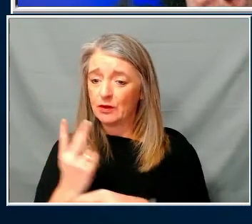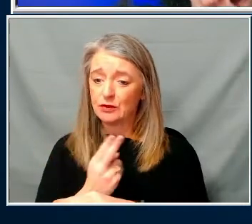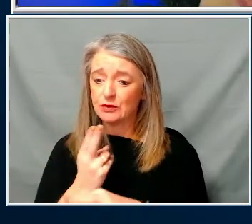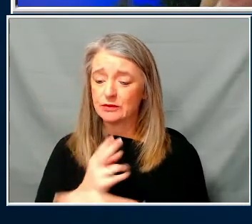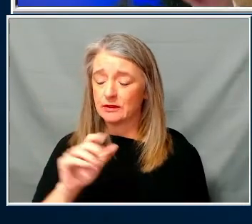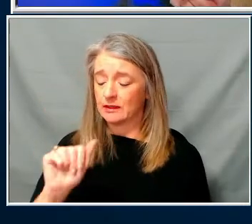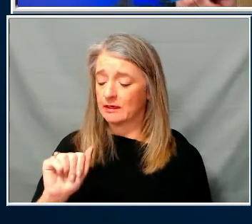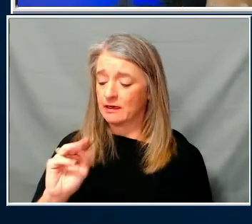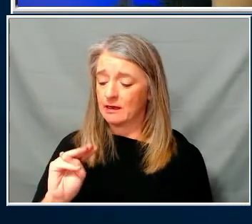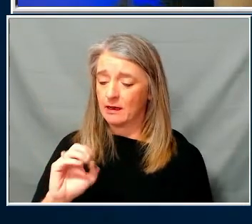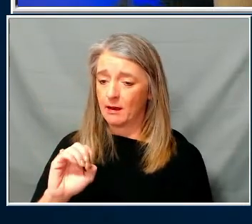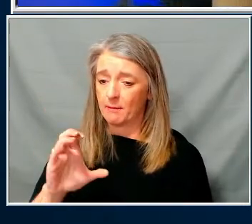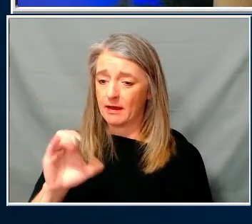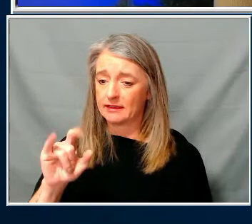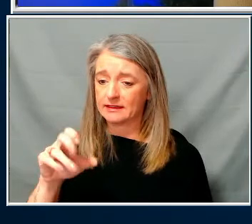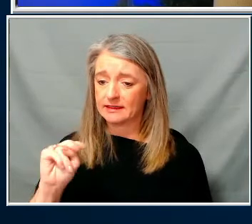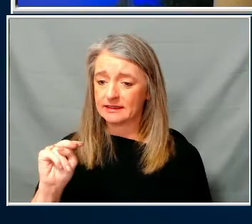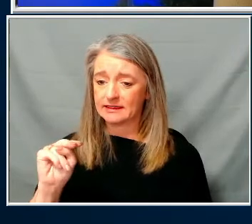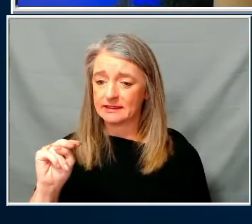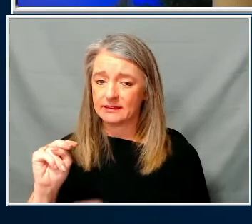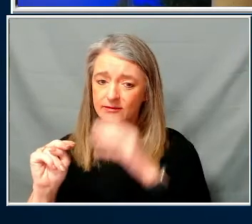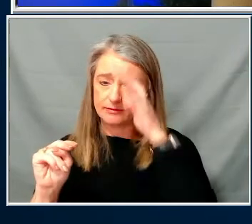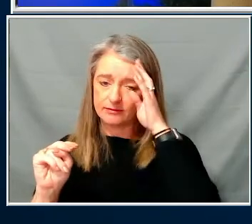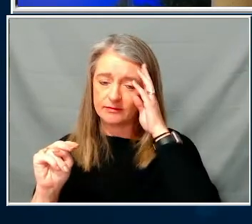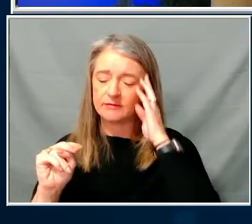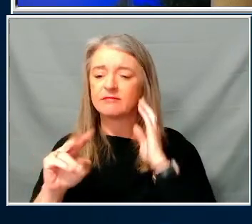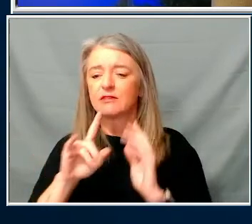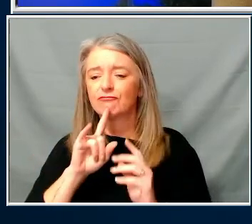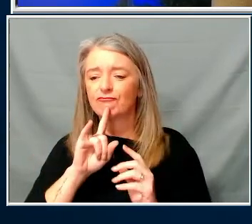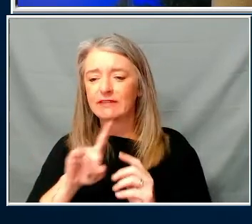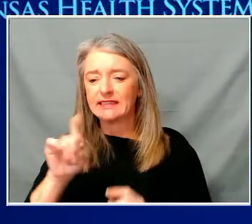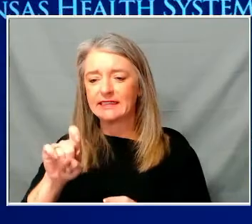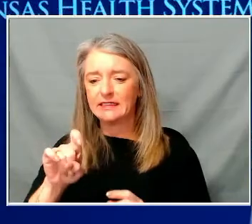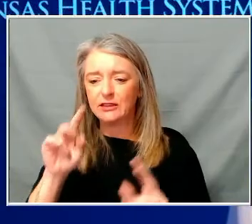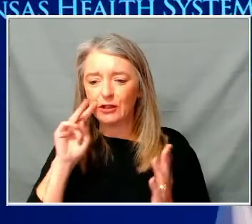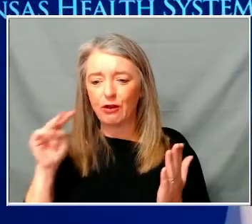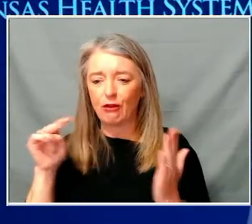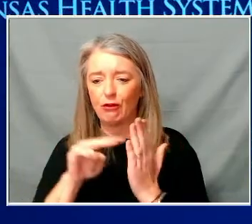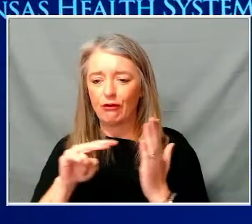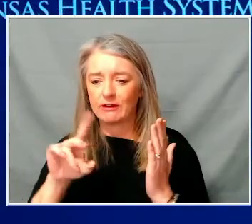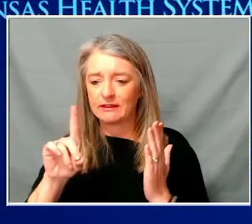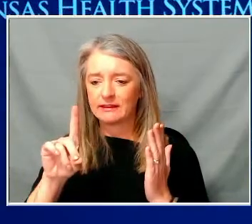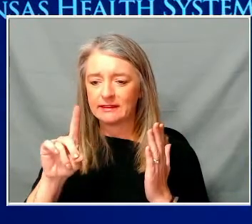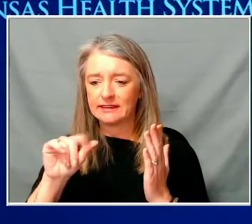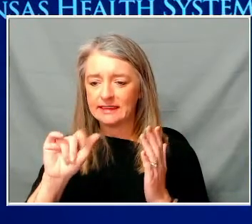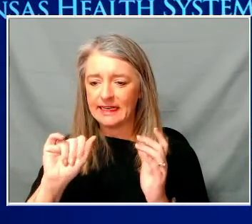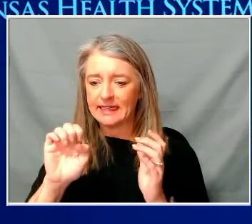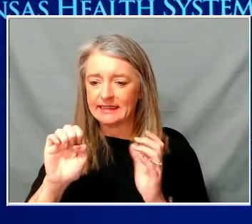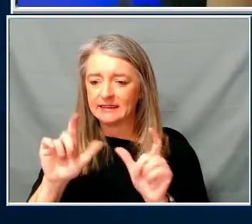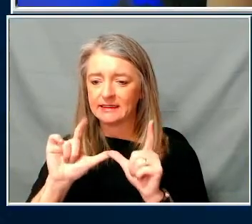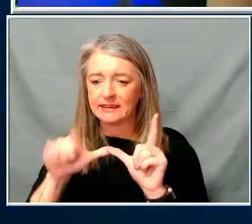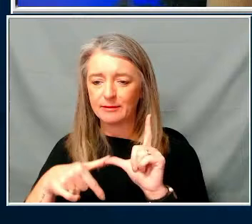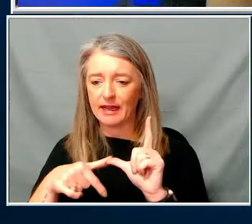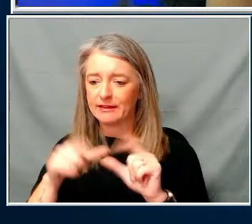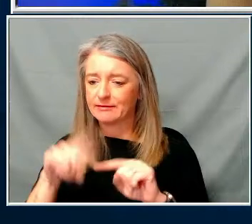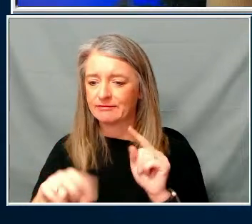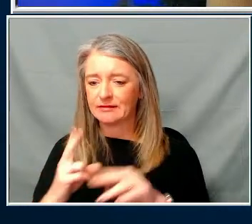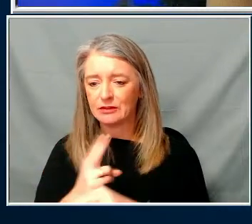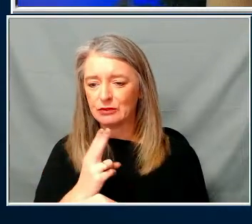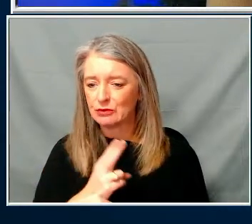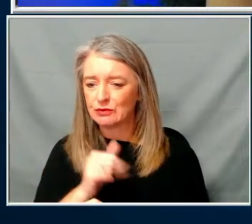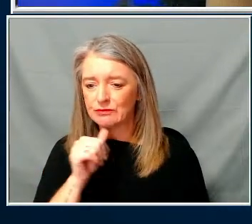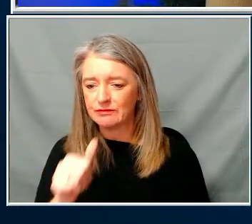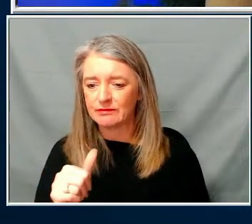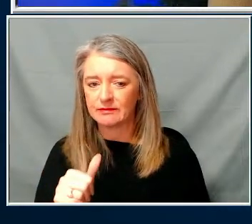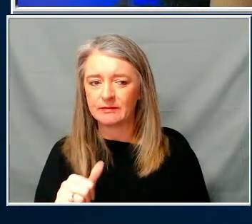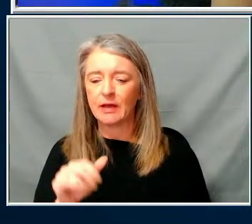from some time ago? I'd speak to the pharmacist or take a look, because if it has expired, I wouldn't use it. Okay, we could ask you a million